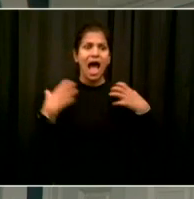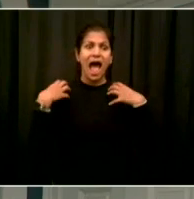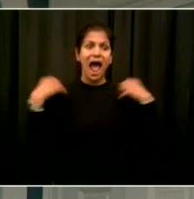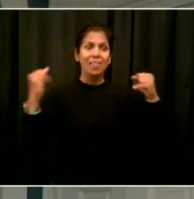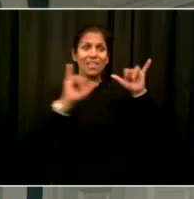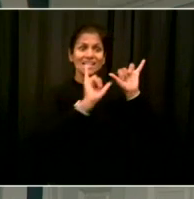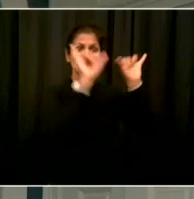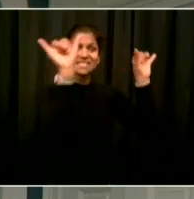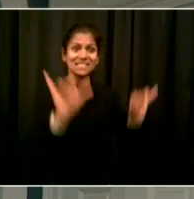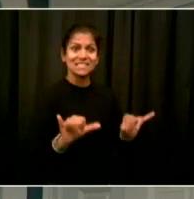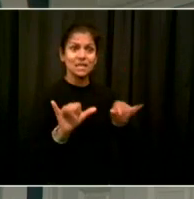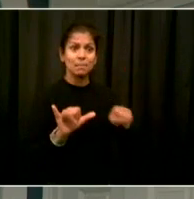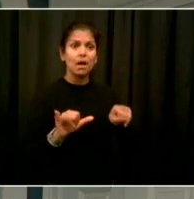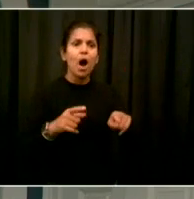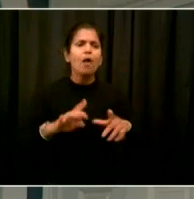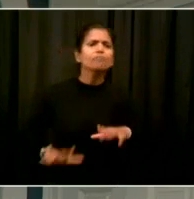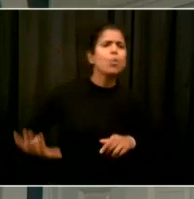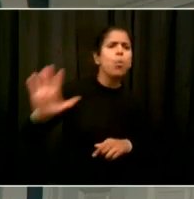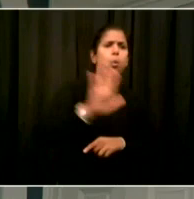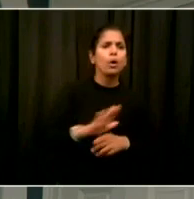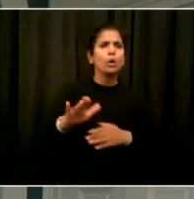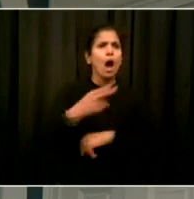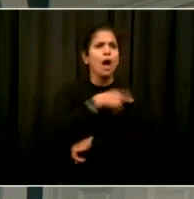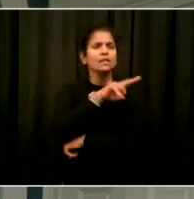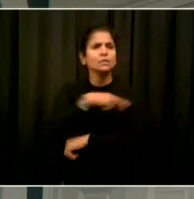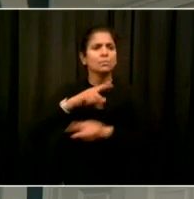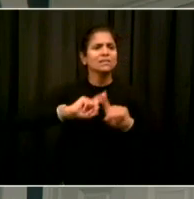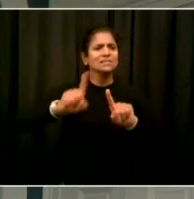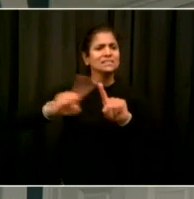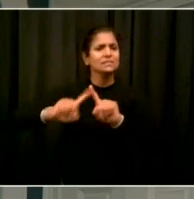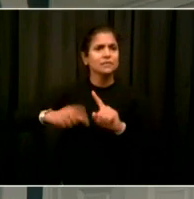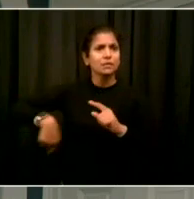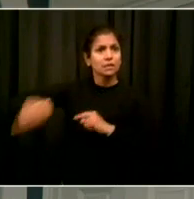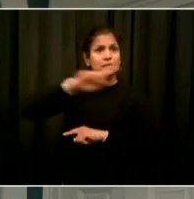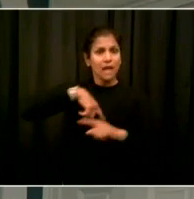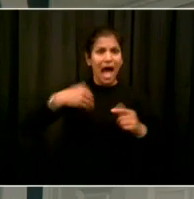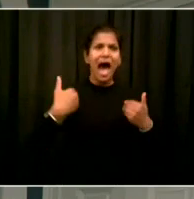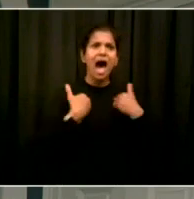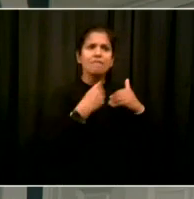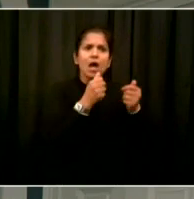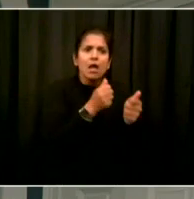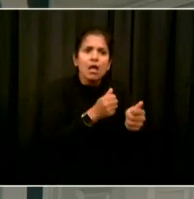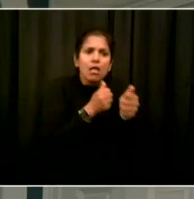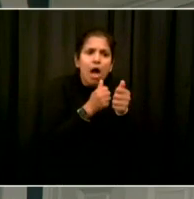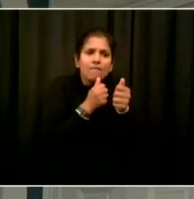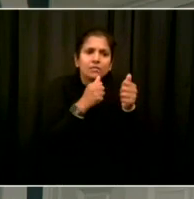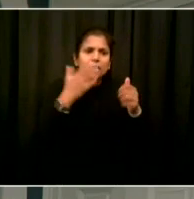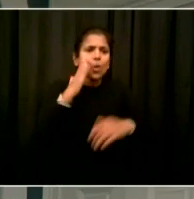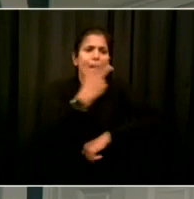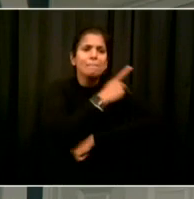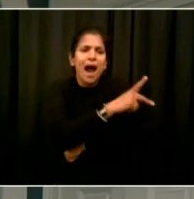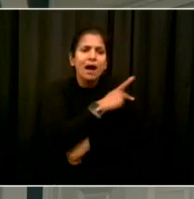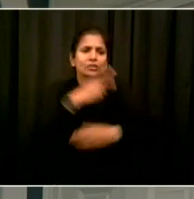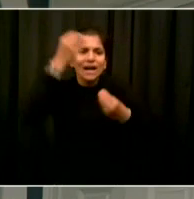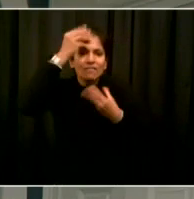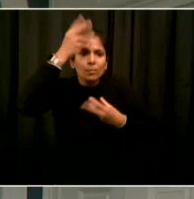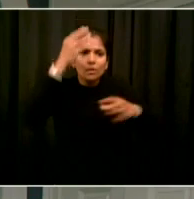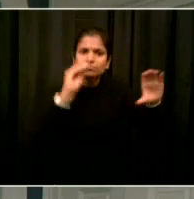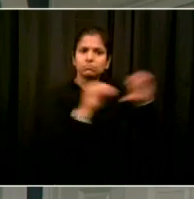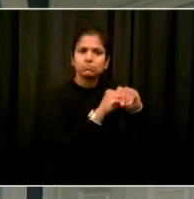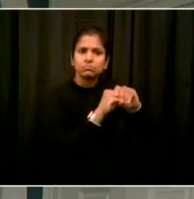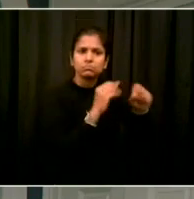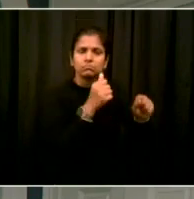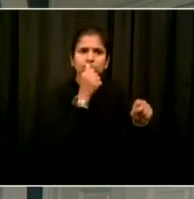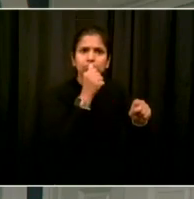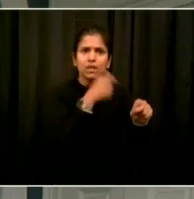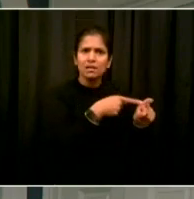hospitals. The AP reported that a hospital system upstate New York has been targeted. Can you just say what's